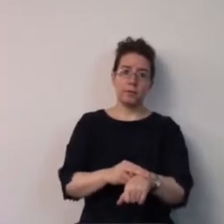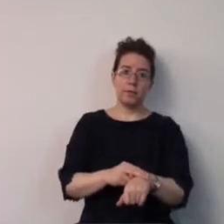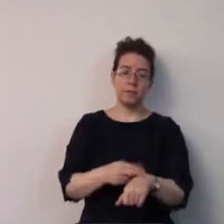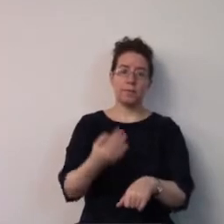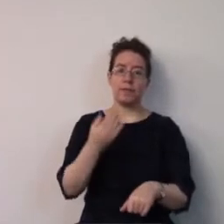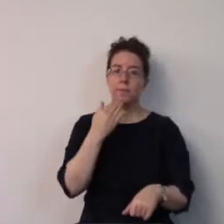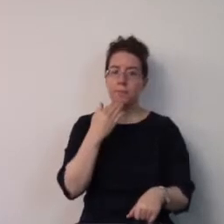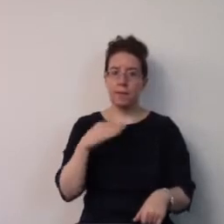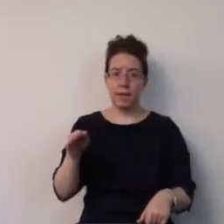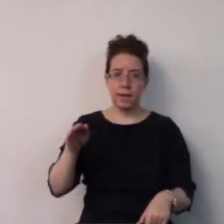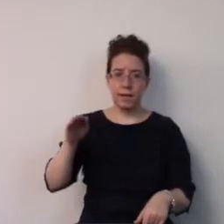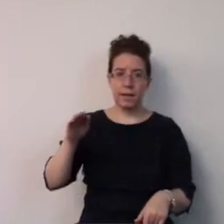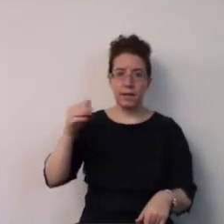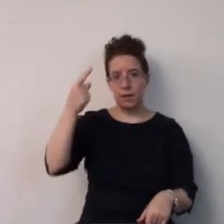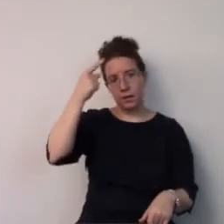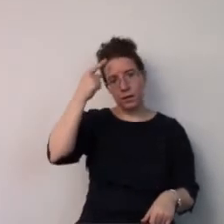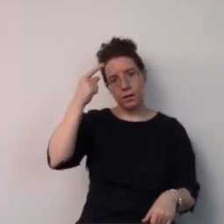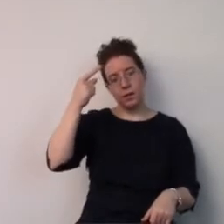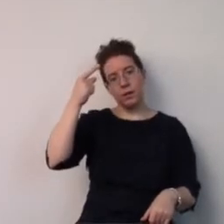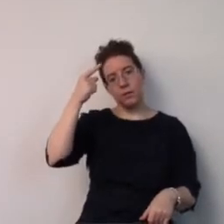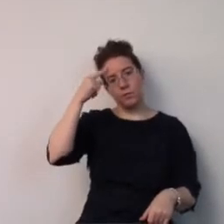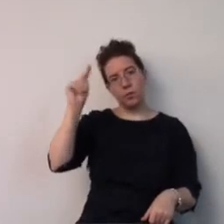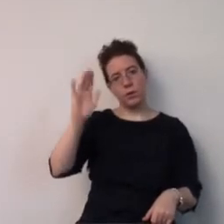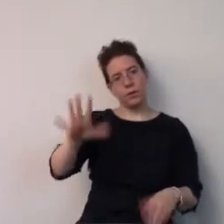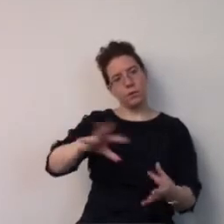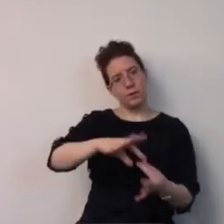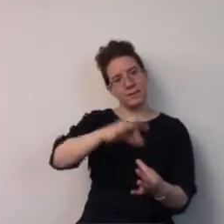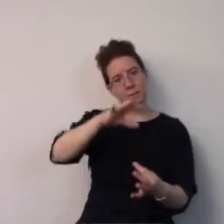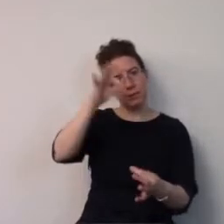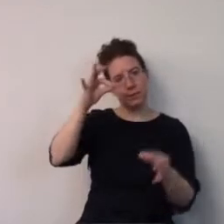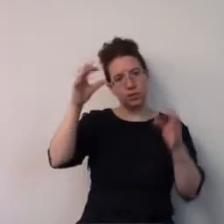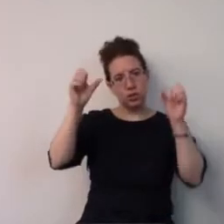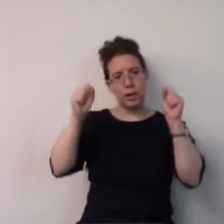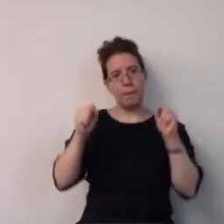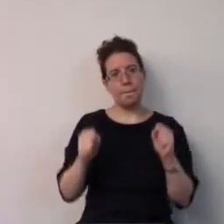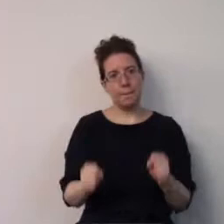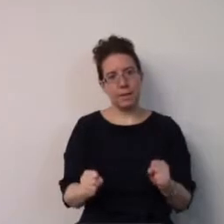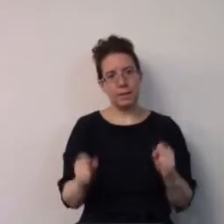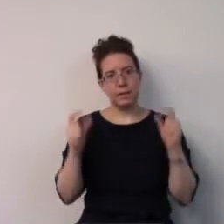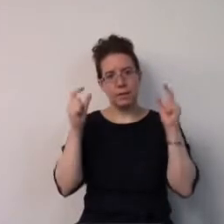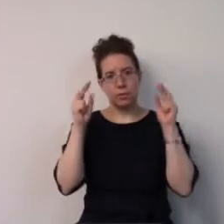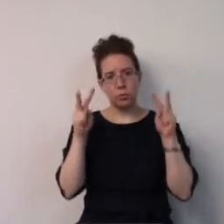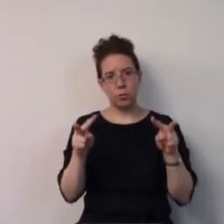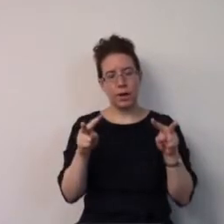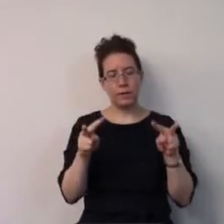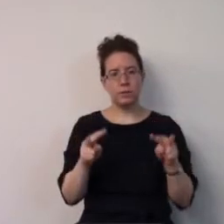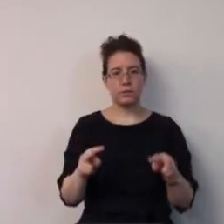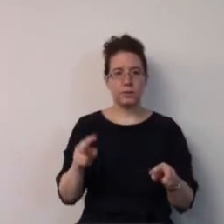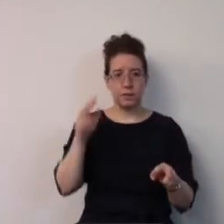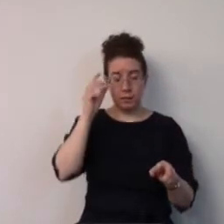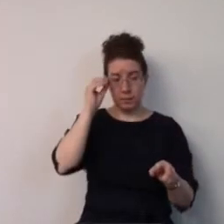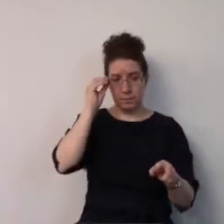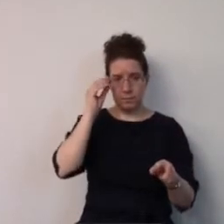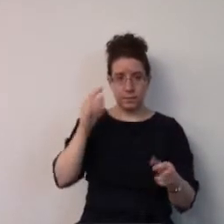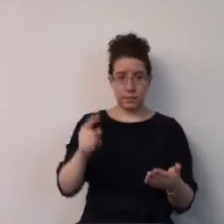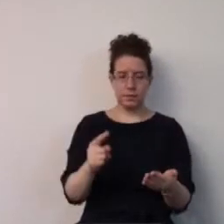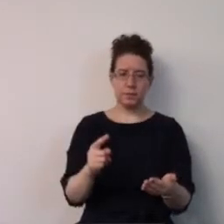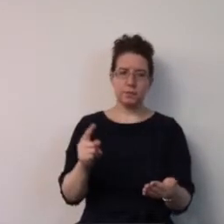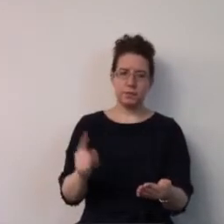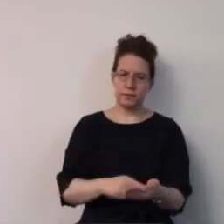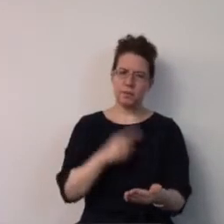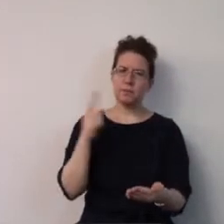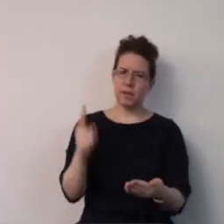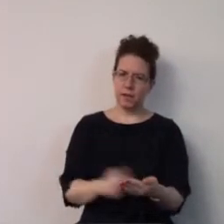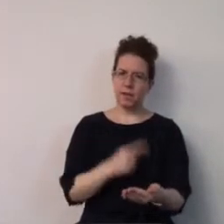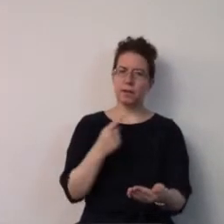watch. Although sometimes the watch, there is a call in the spirit, and the watching spiritually